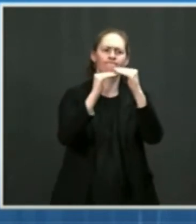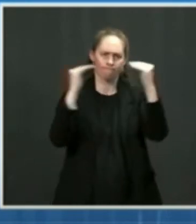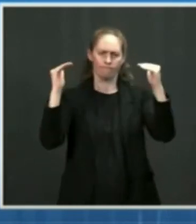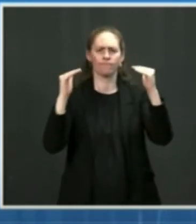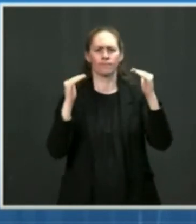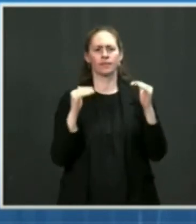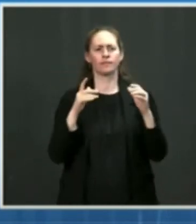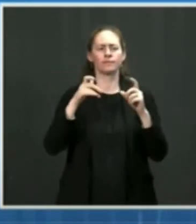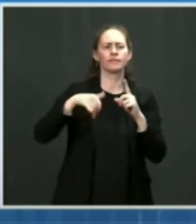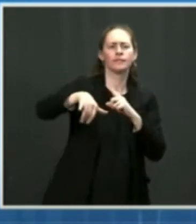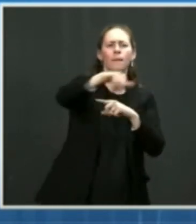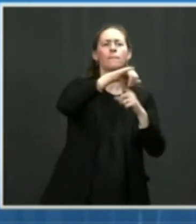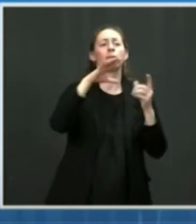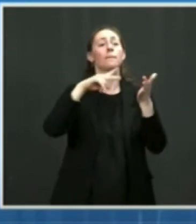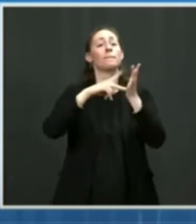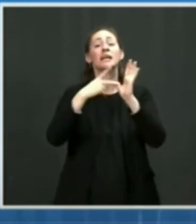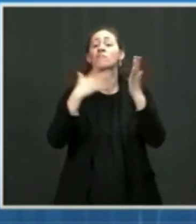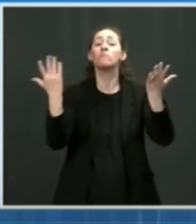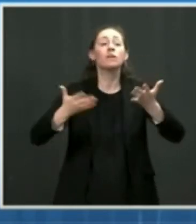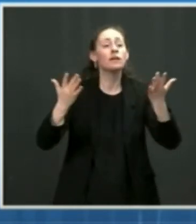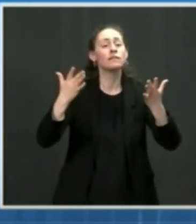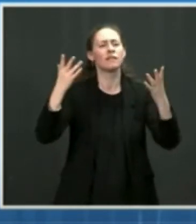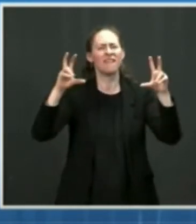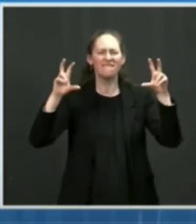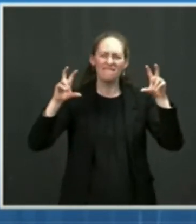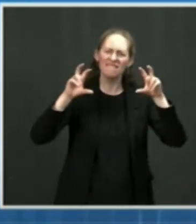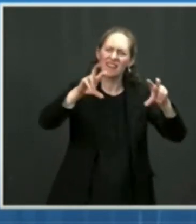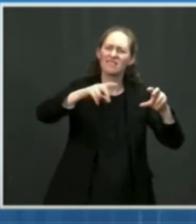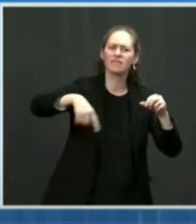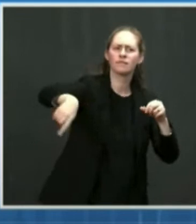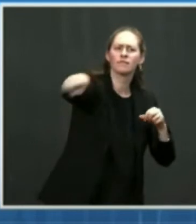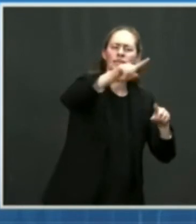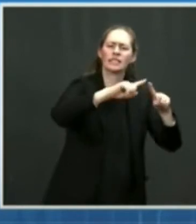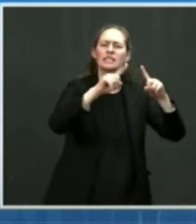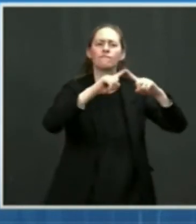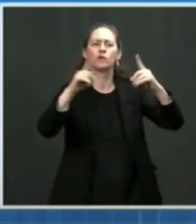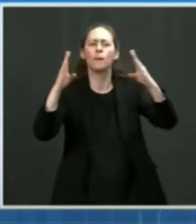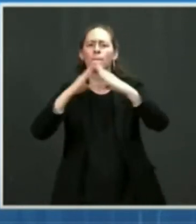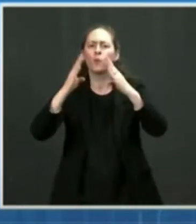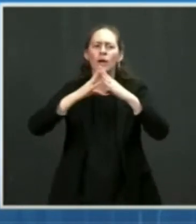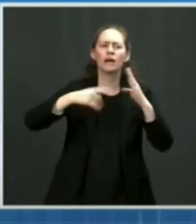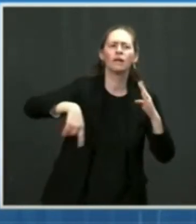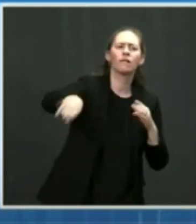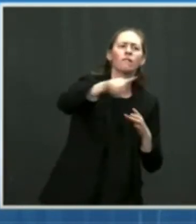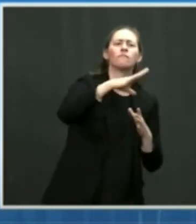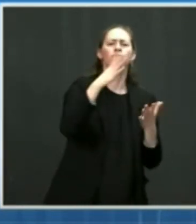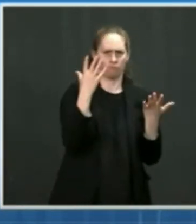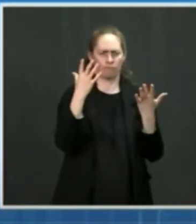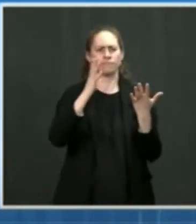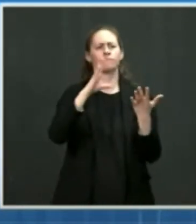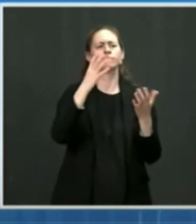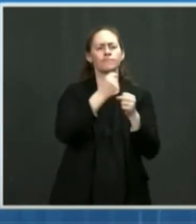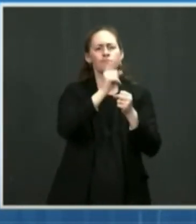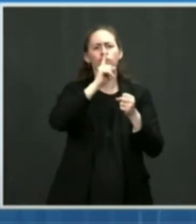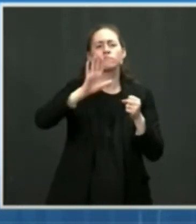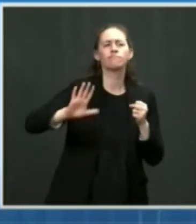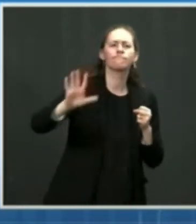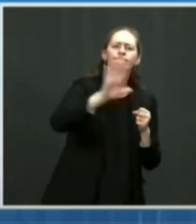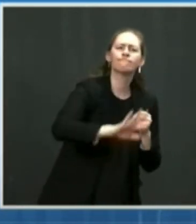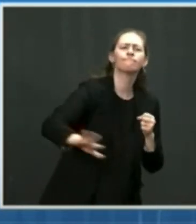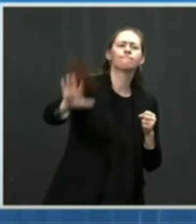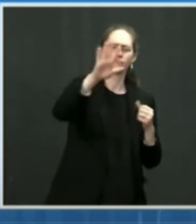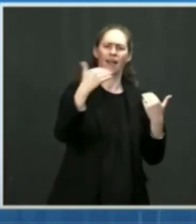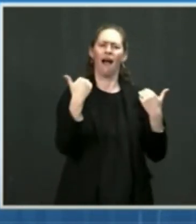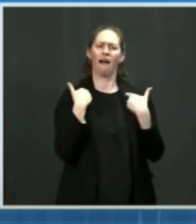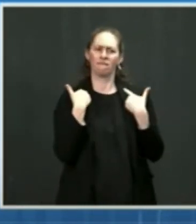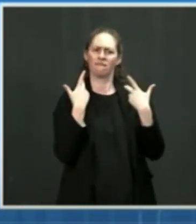racial and ethnic minority communities and other disproportionately affected communities around the country to provide the foundation and resources